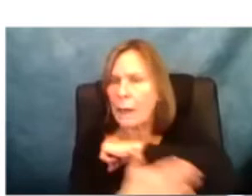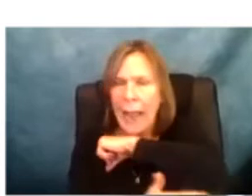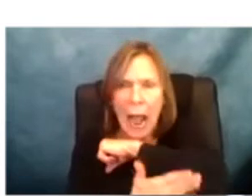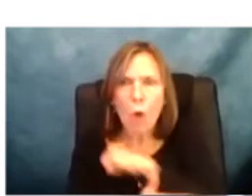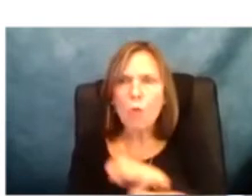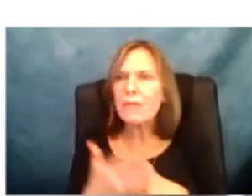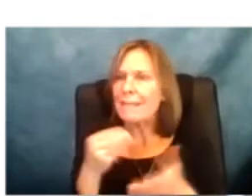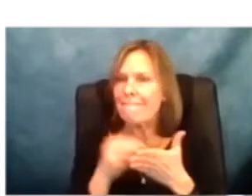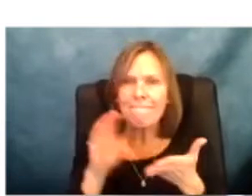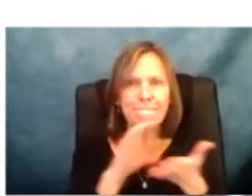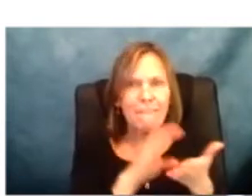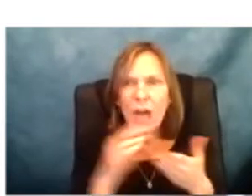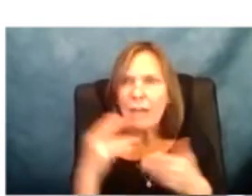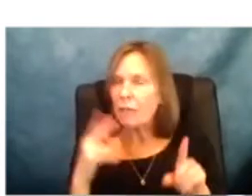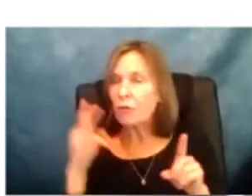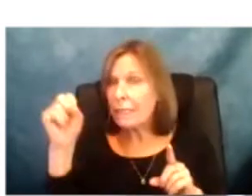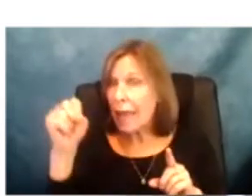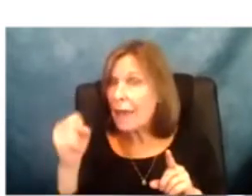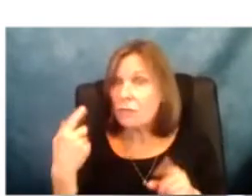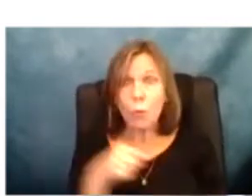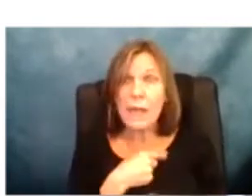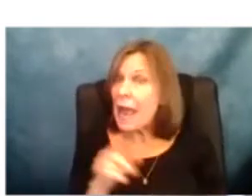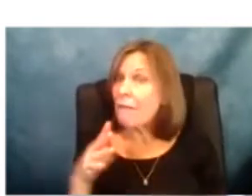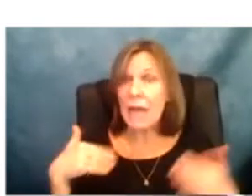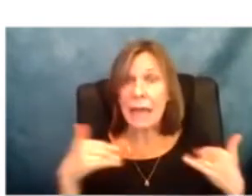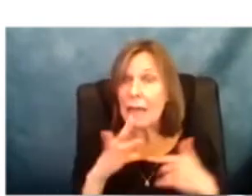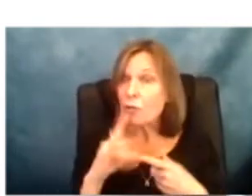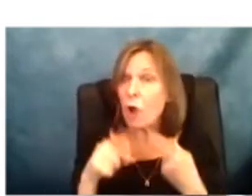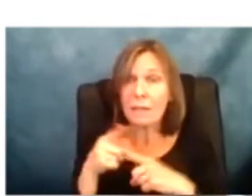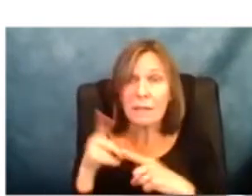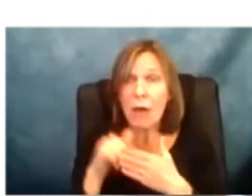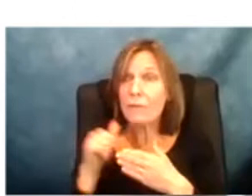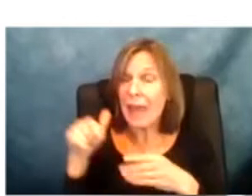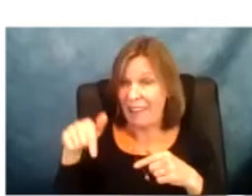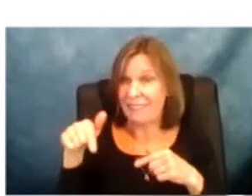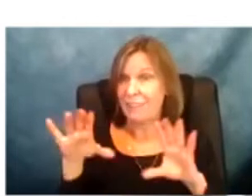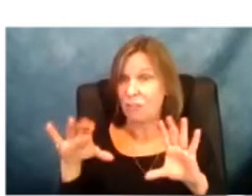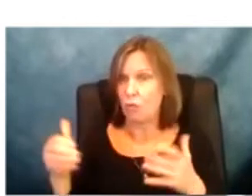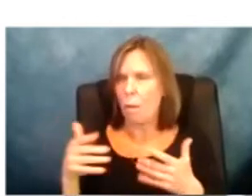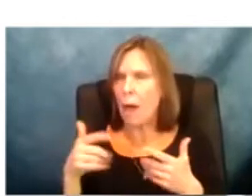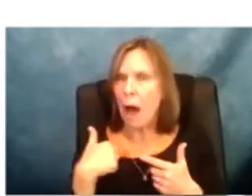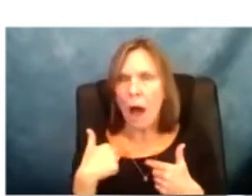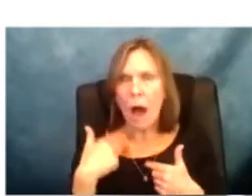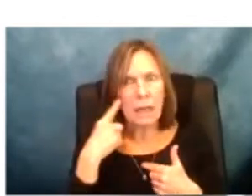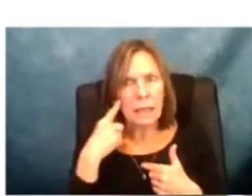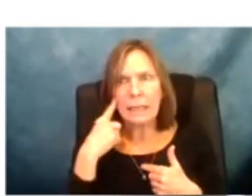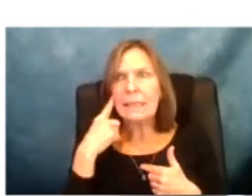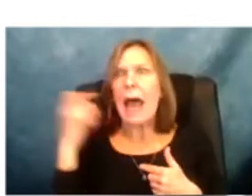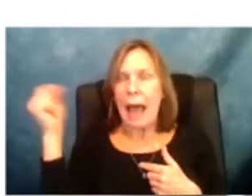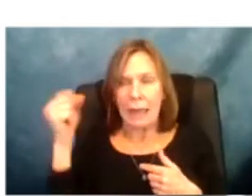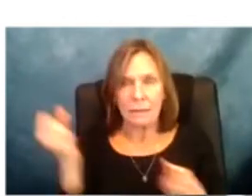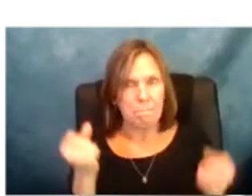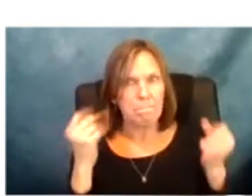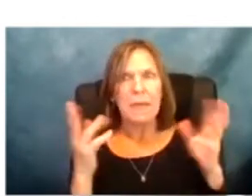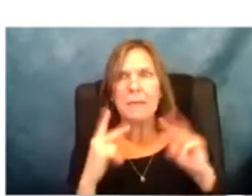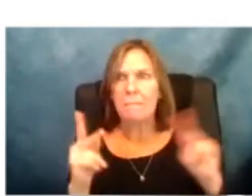we haven't talked about with within the group, but I think I think there are a lot of folks who would agree